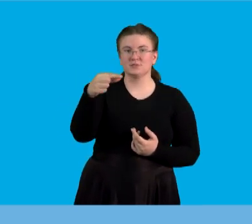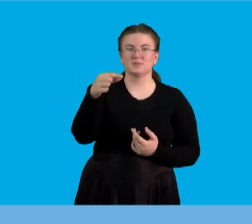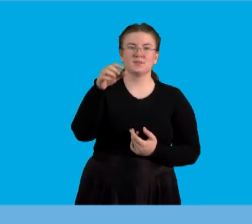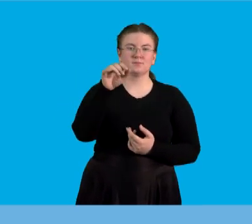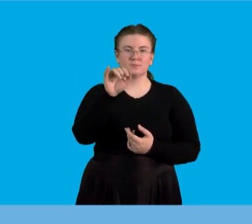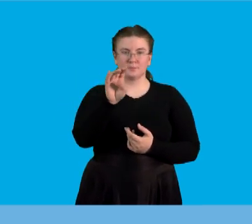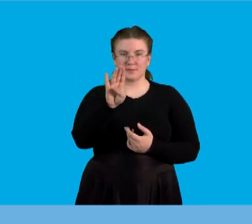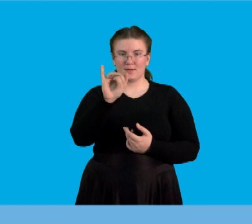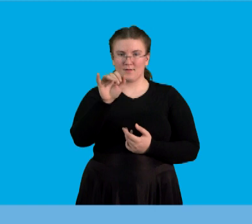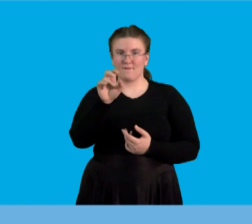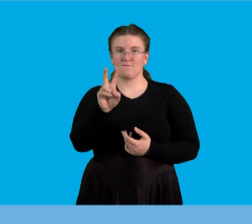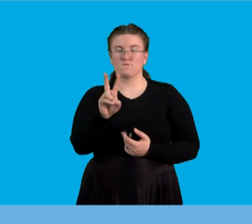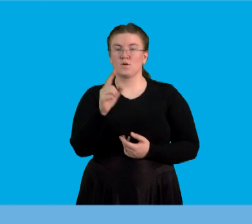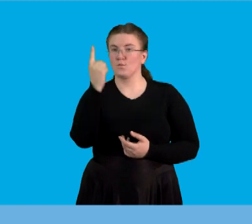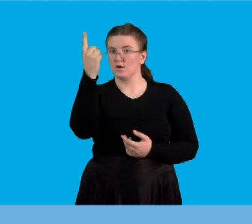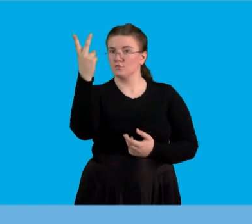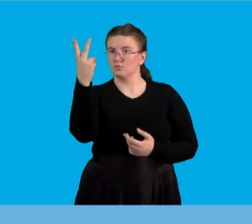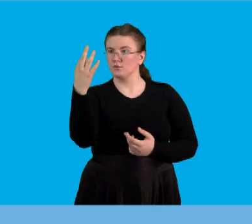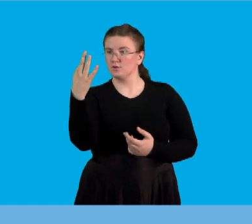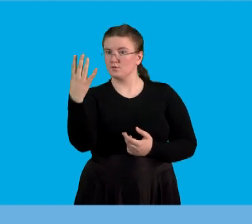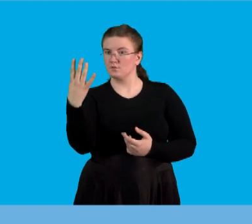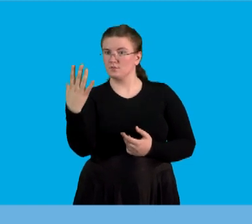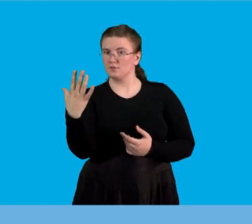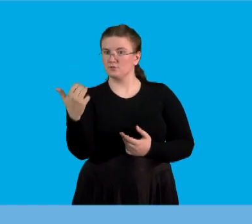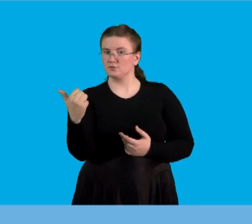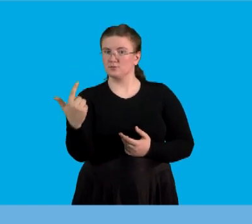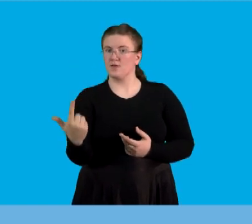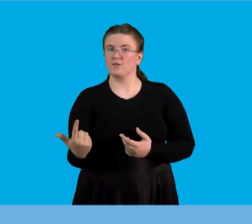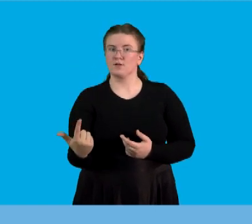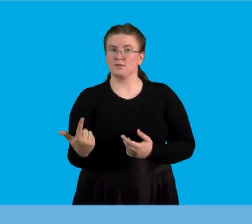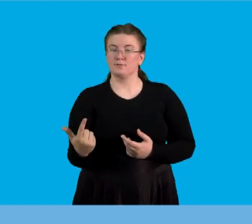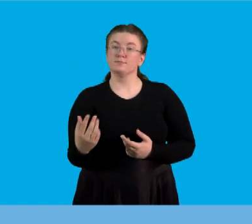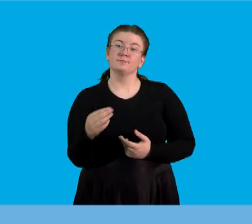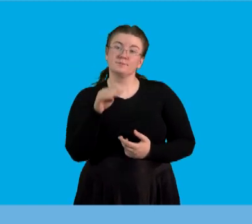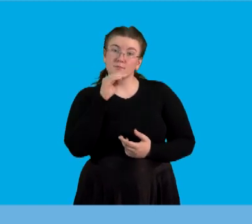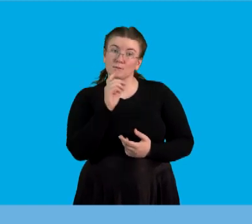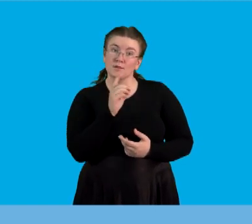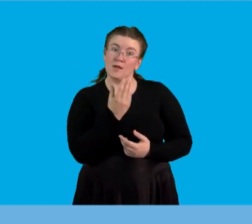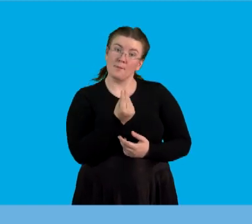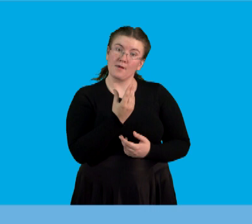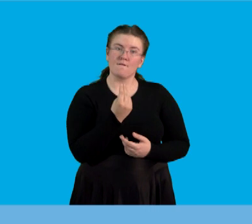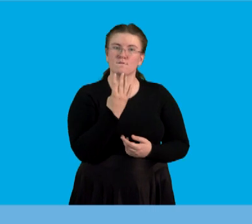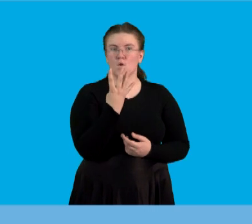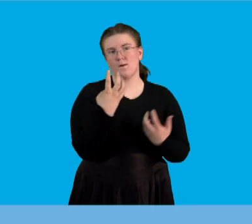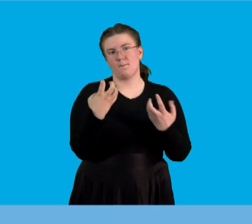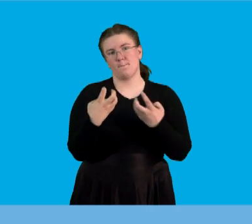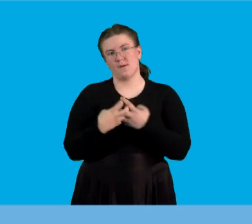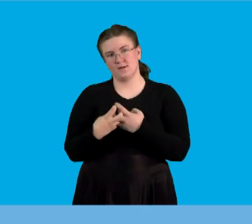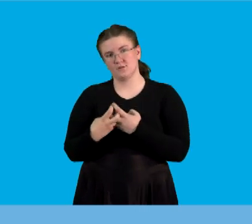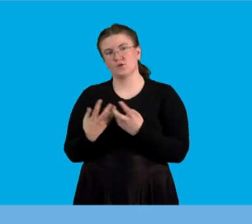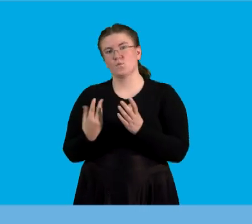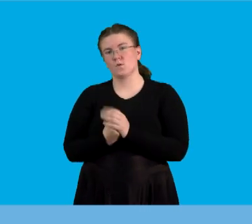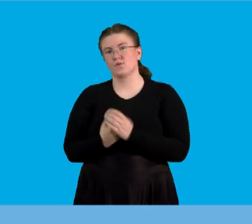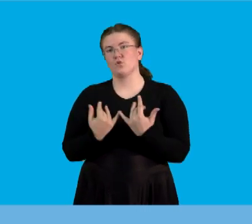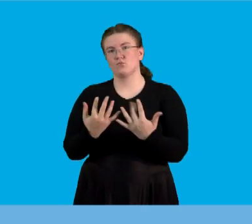So that's number 1, 2, 3, 4, 5, 6, and 7. So therefore, number 4, or label number